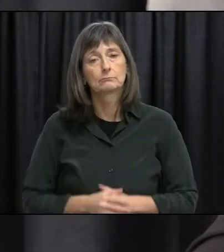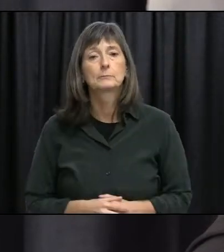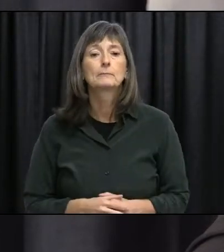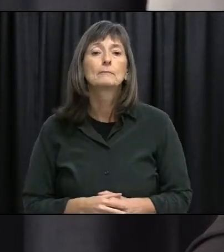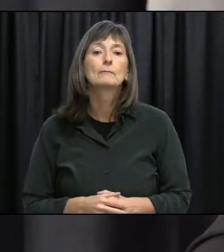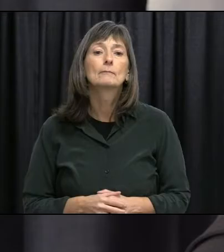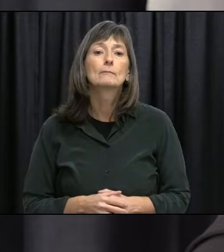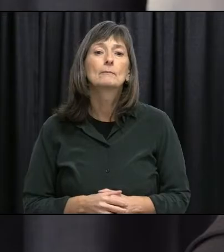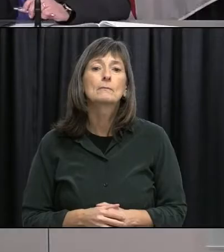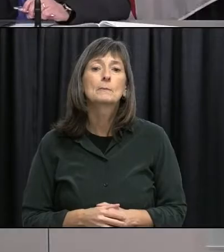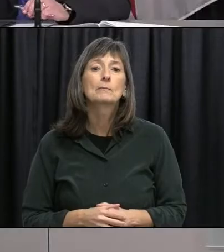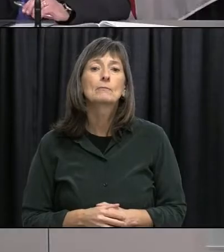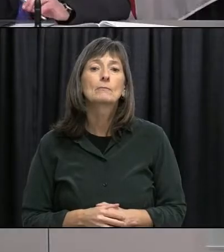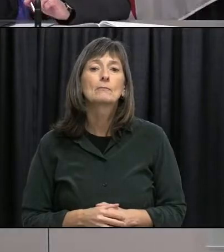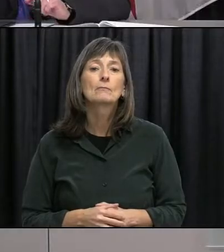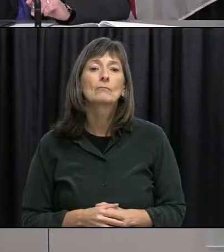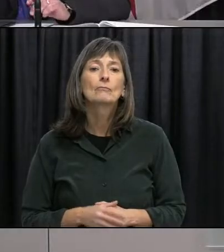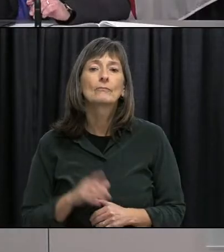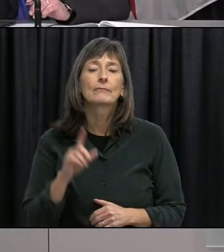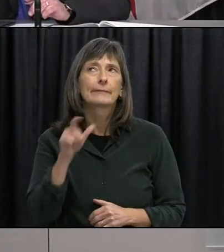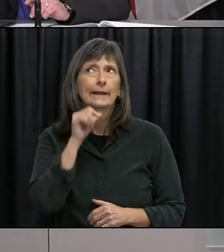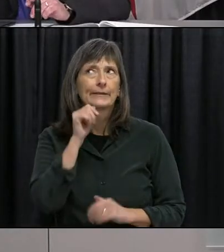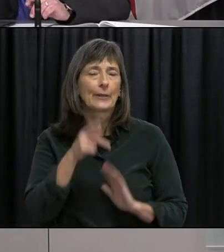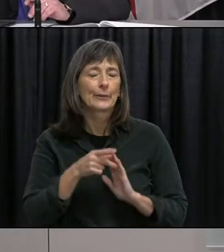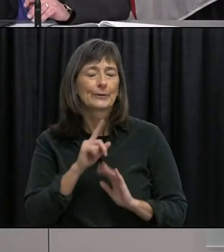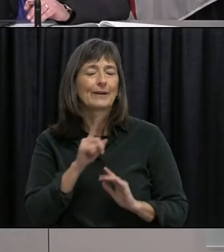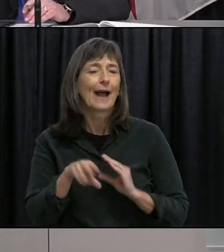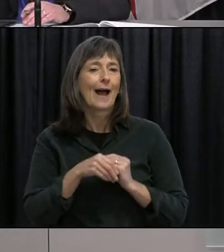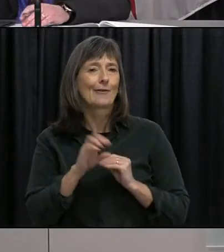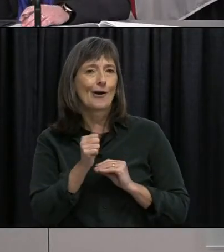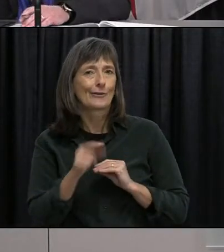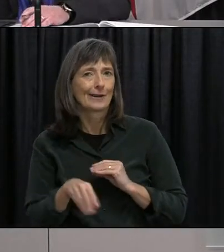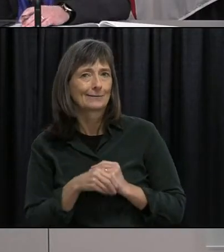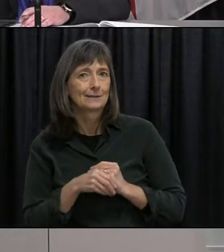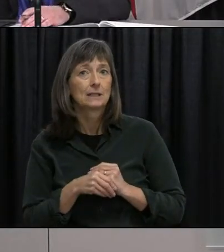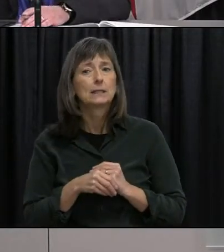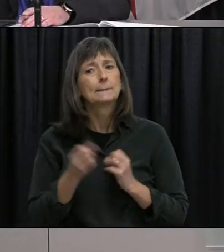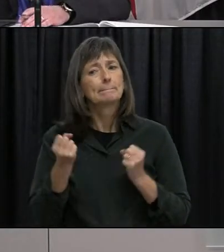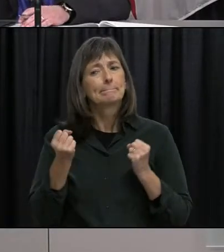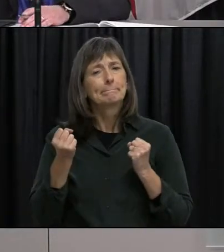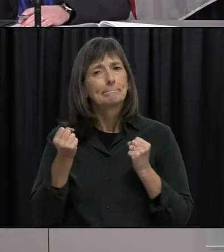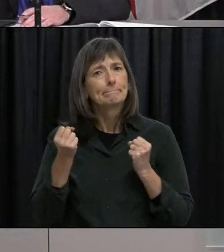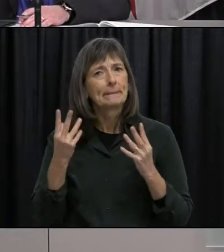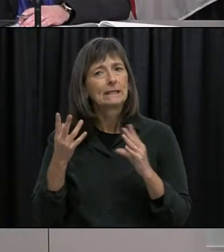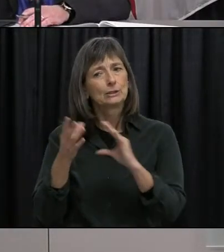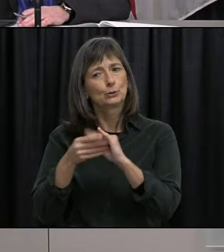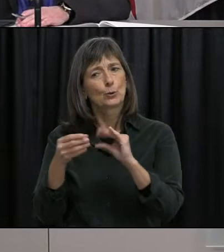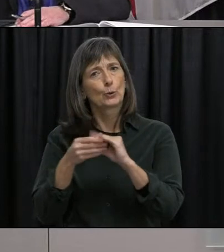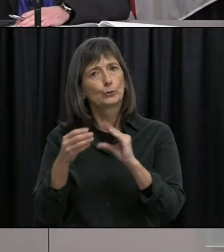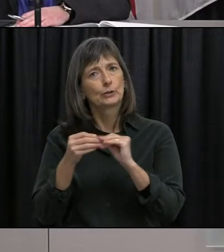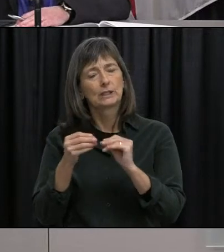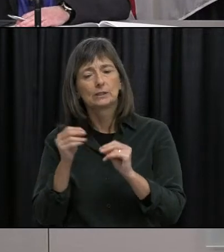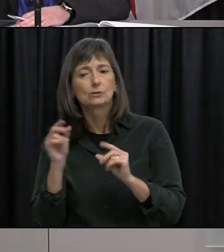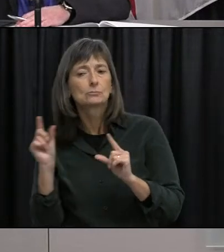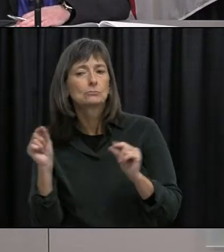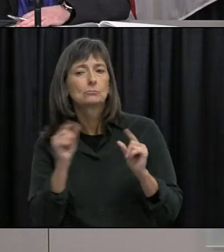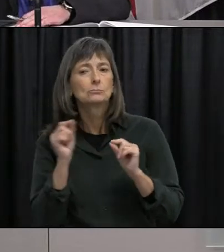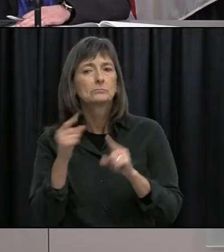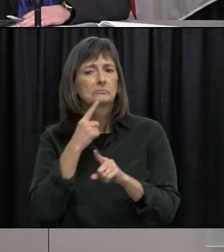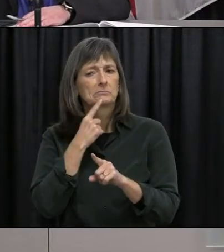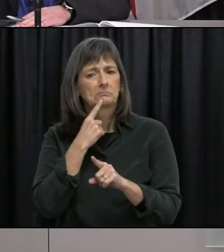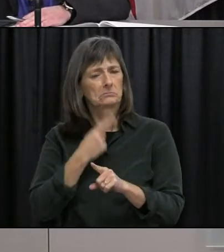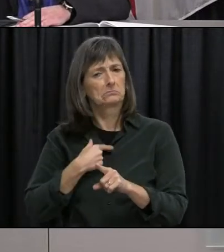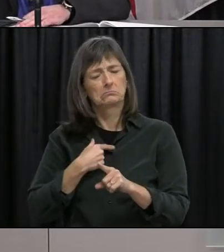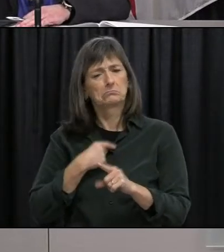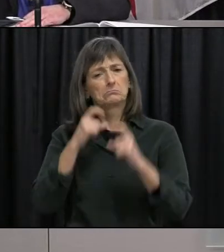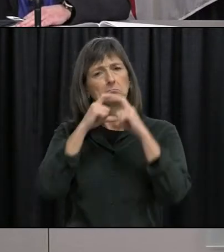There's been many, just on that note, sorry, not a third question, but there's many anecdotal and parents and that sort of thing saying that it's just not happening. I